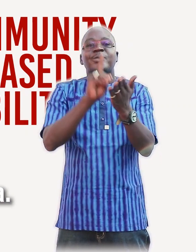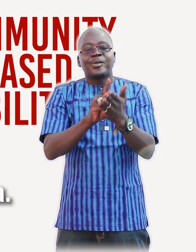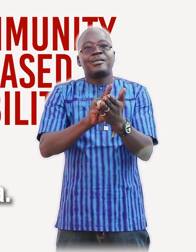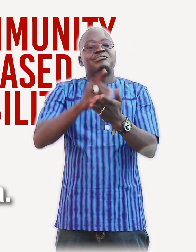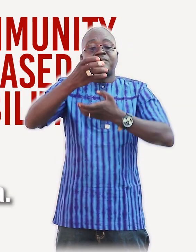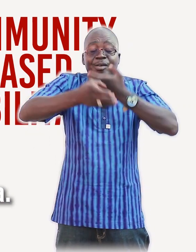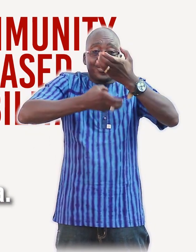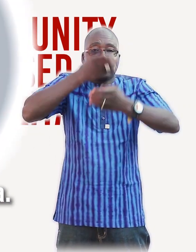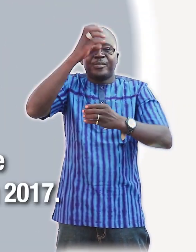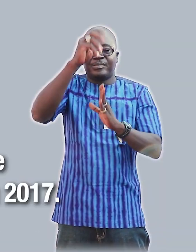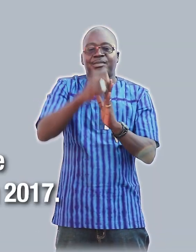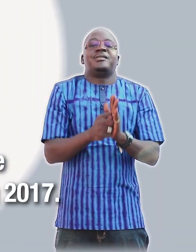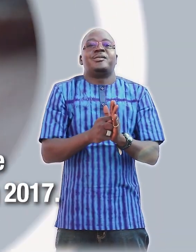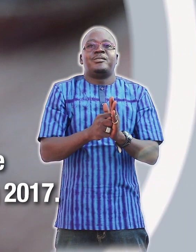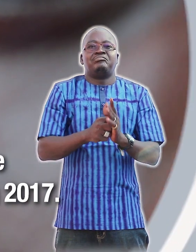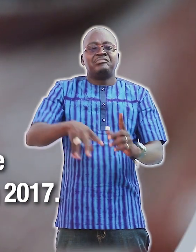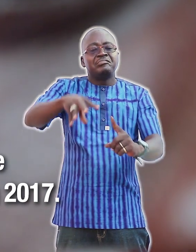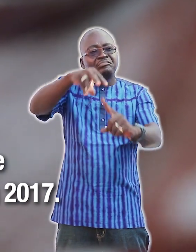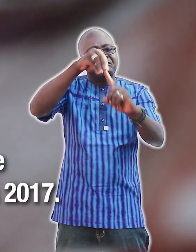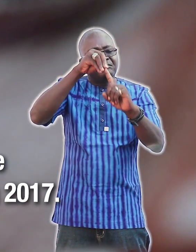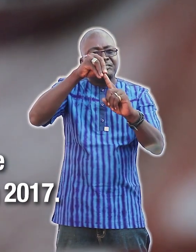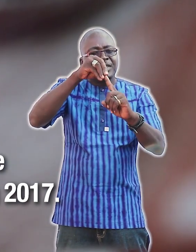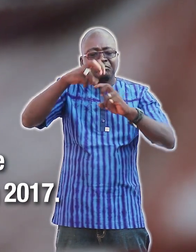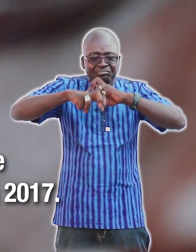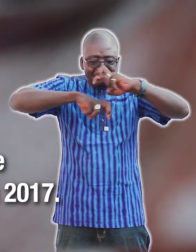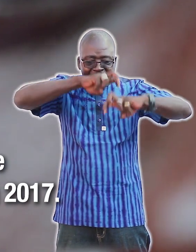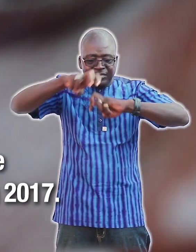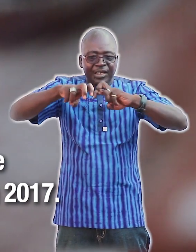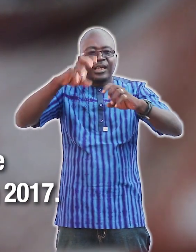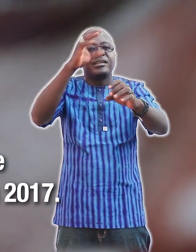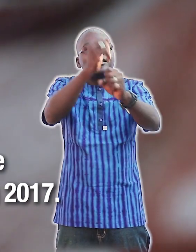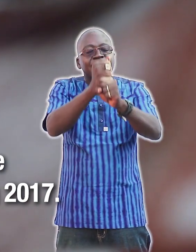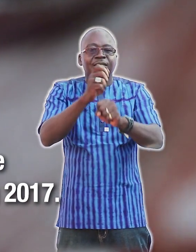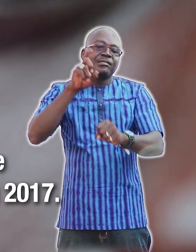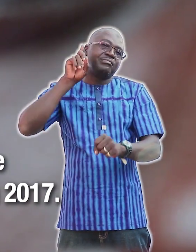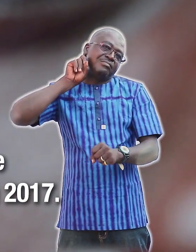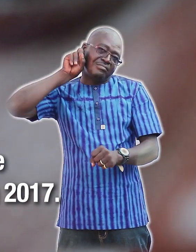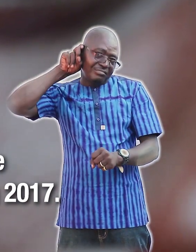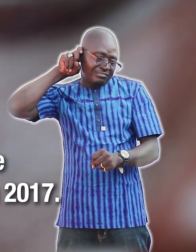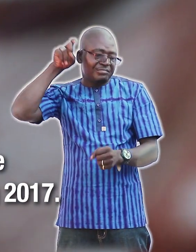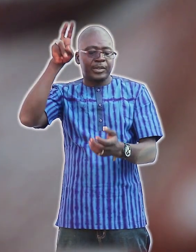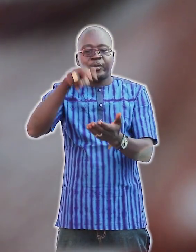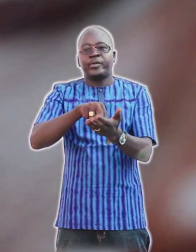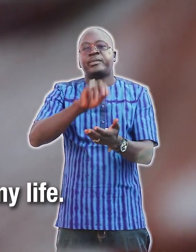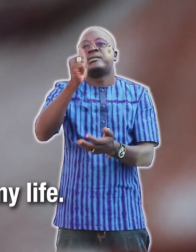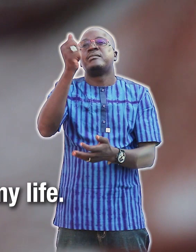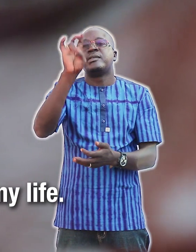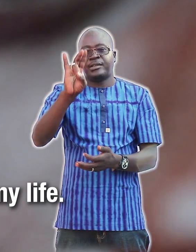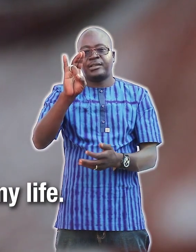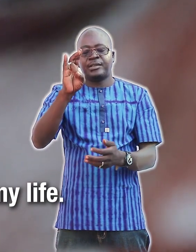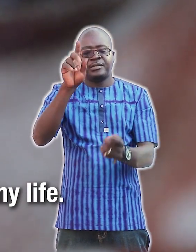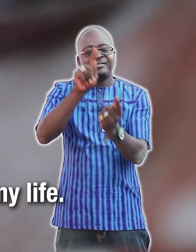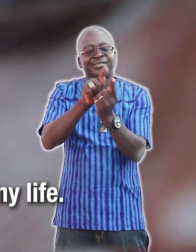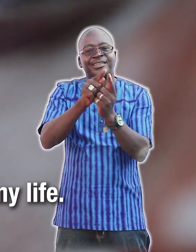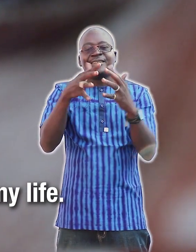CBM Burkina. A specialist examined me and I received a hearing aid in 2017. This little